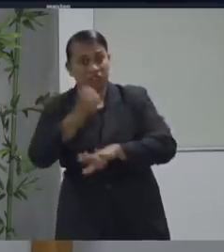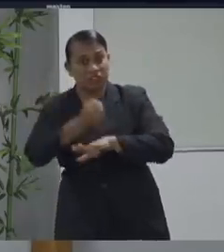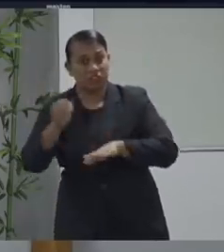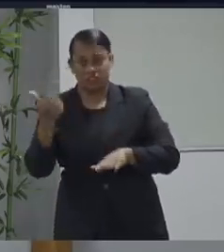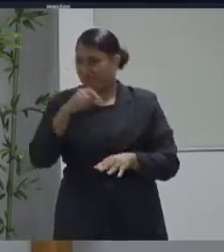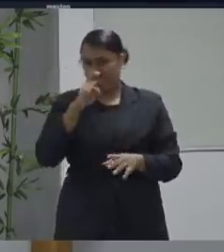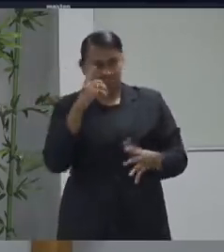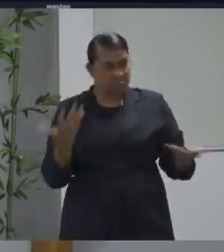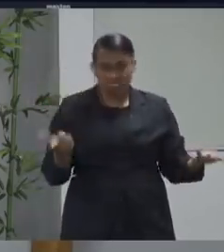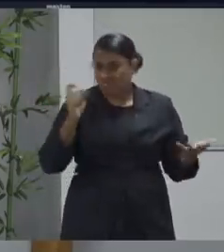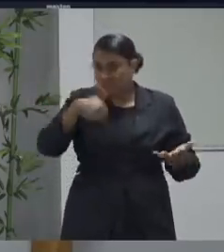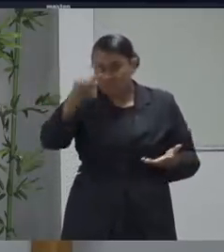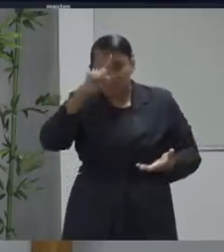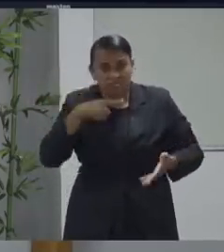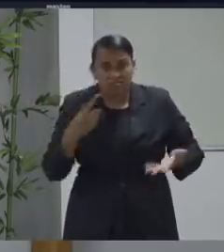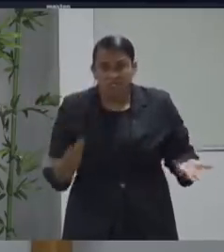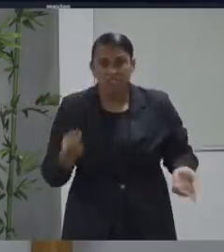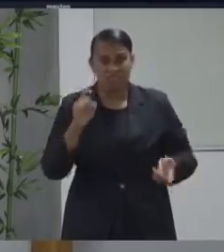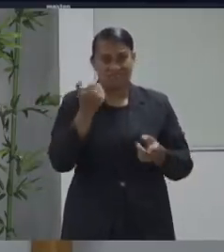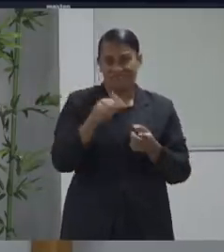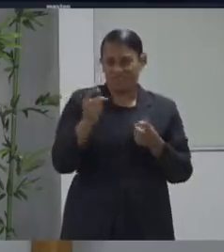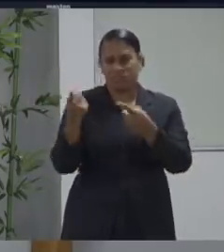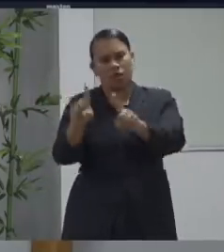they'll cost us Fijian lives.